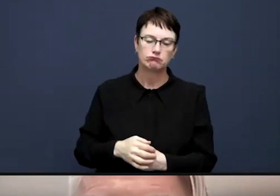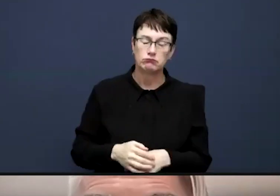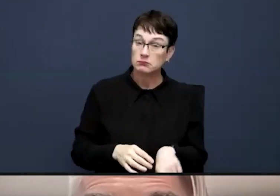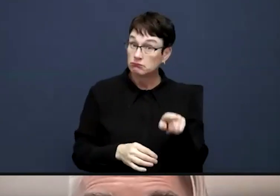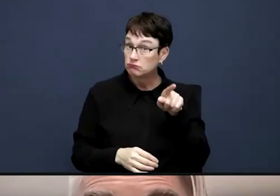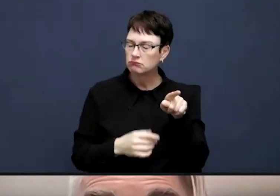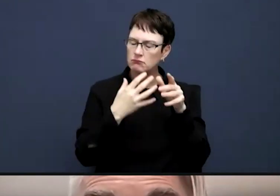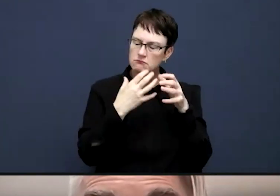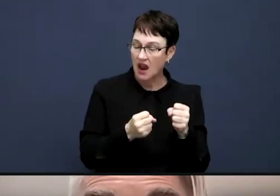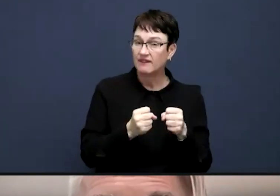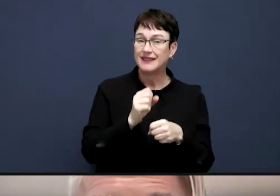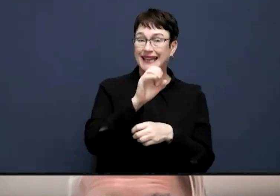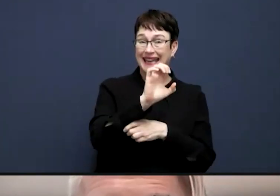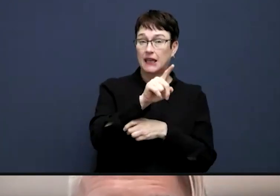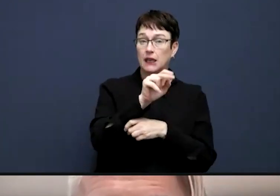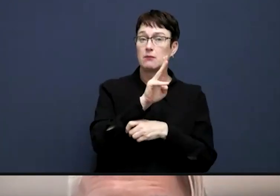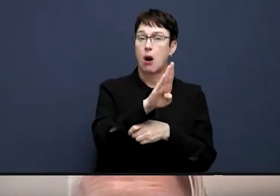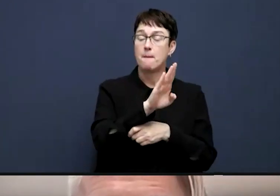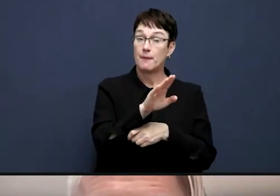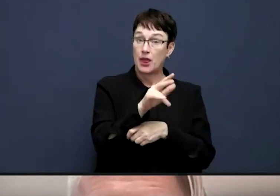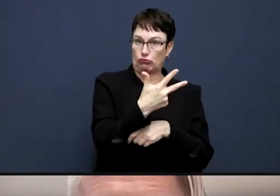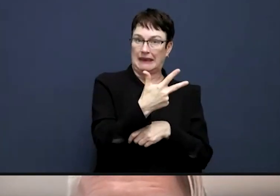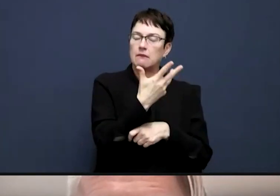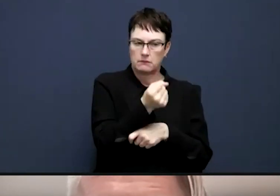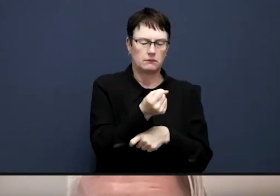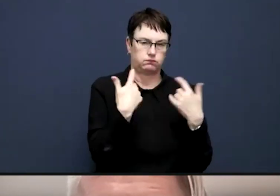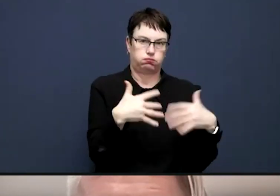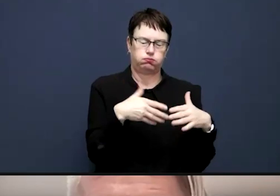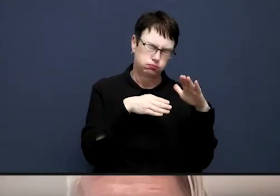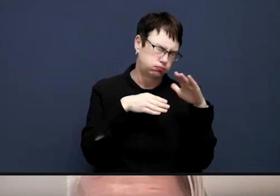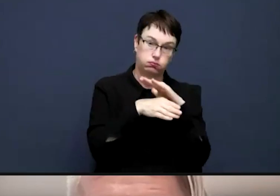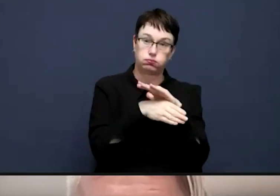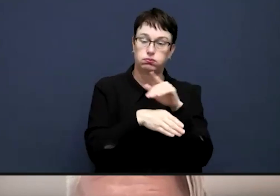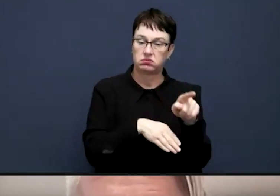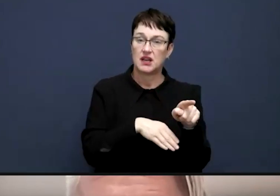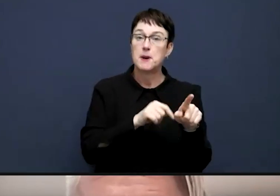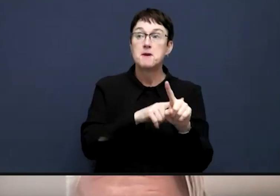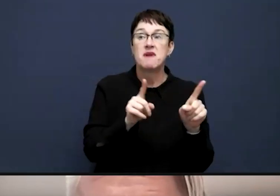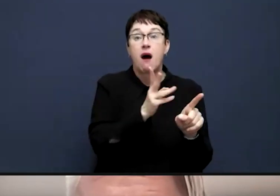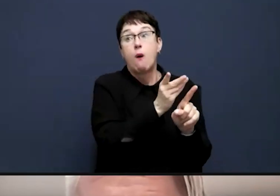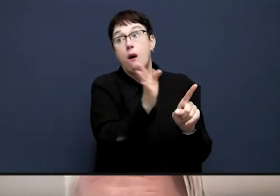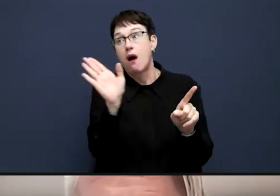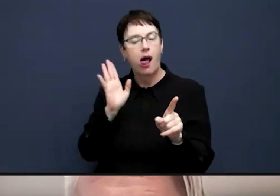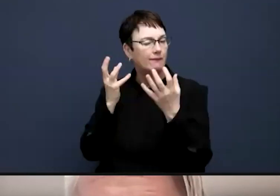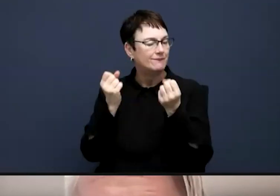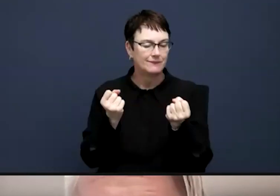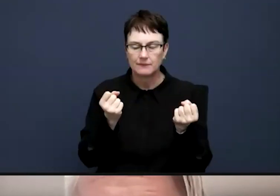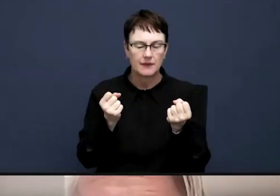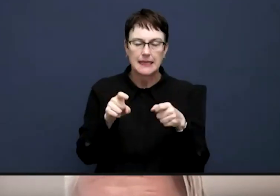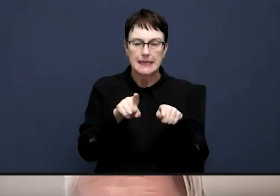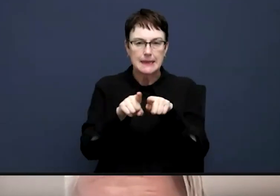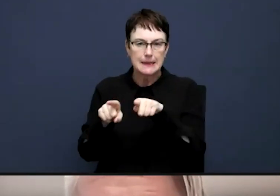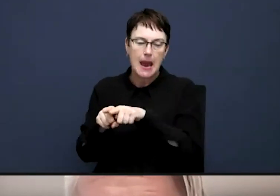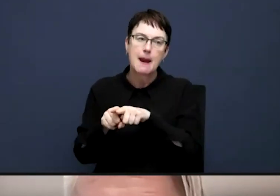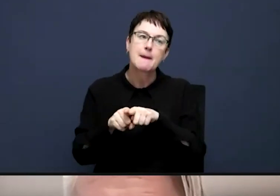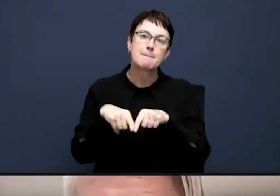3, but nobody's really implementing it. It's the same as making a Word file which is inaccessible. The same thing's happening with EPUB more often